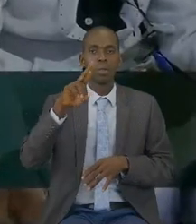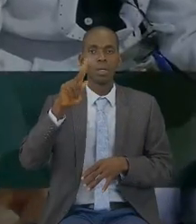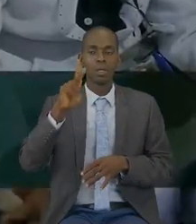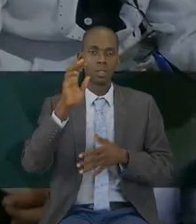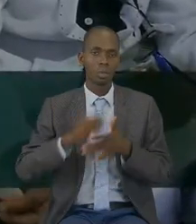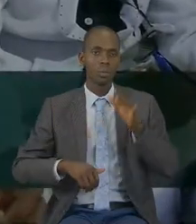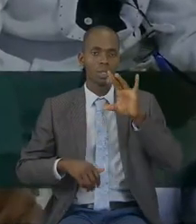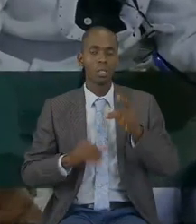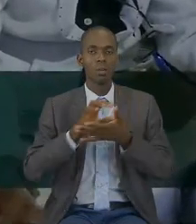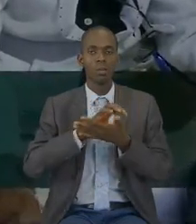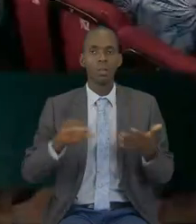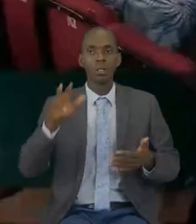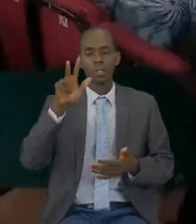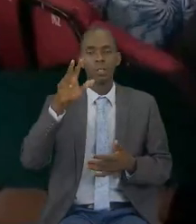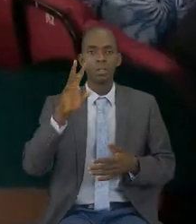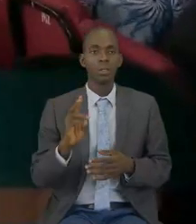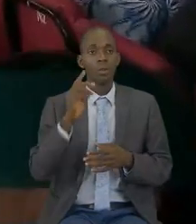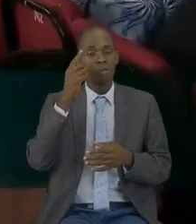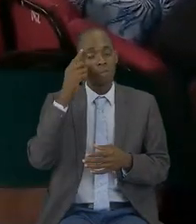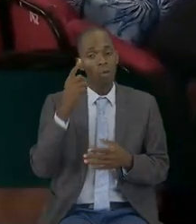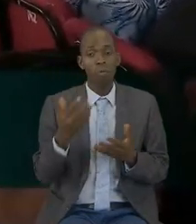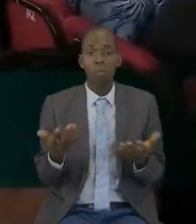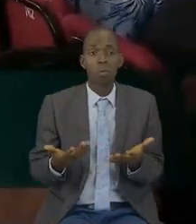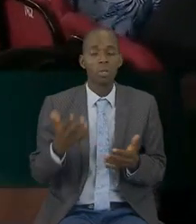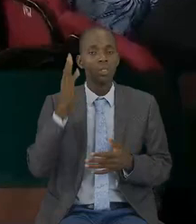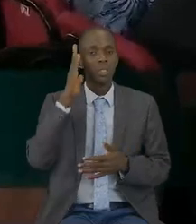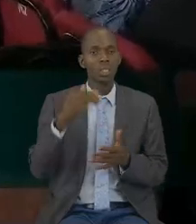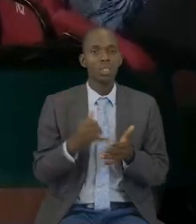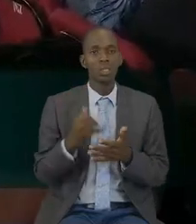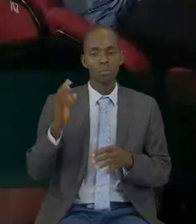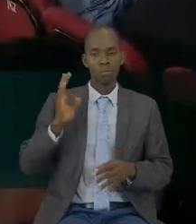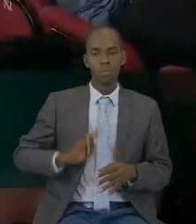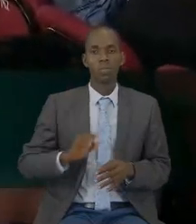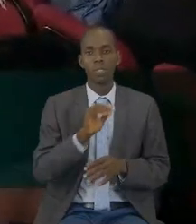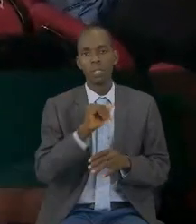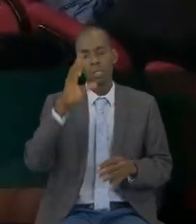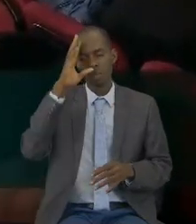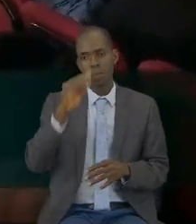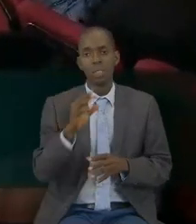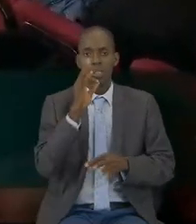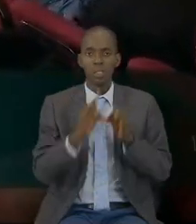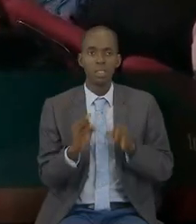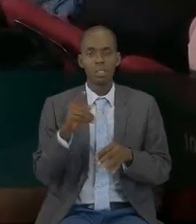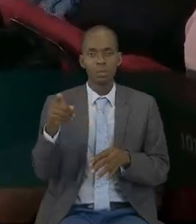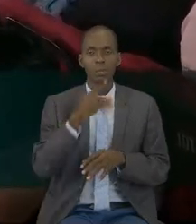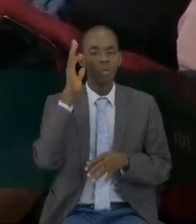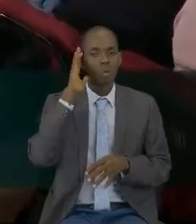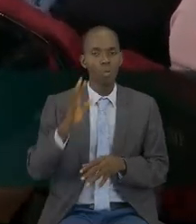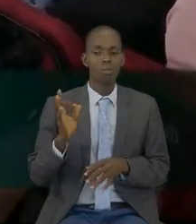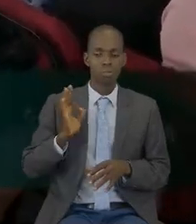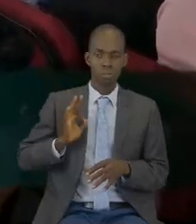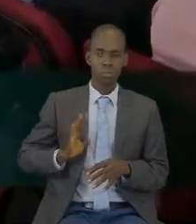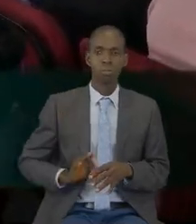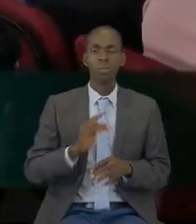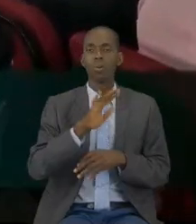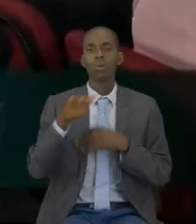we're reading from verse 36. So what shall it profit a man if he shall gain the